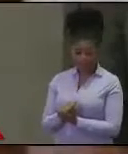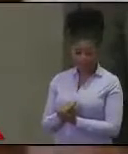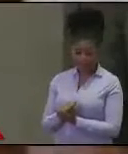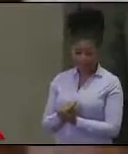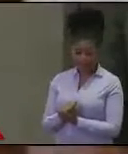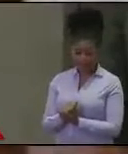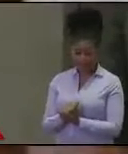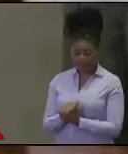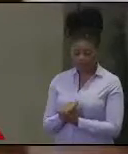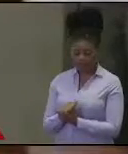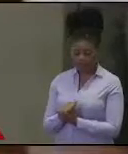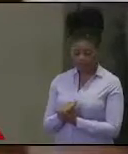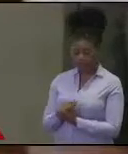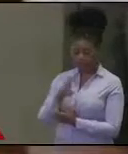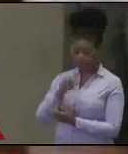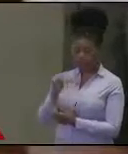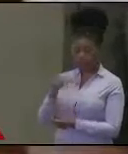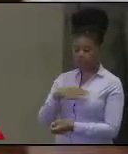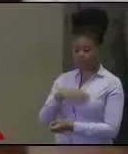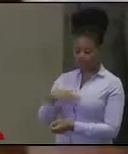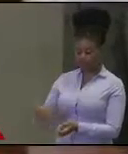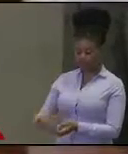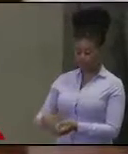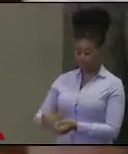actor new president kweli lizwe